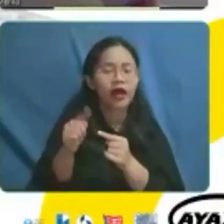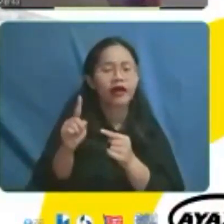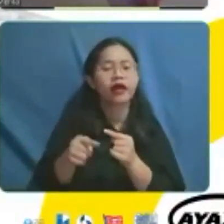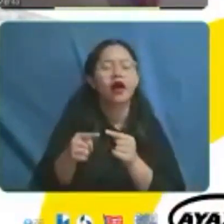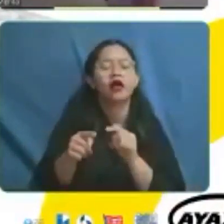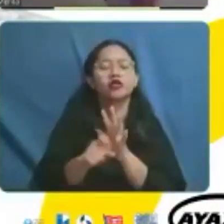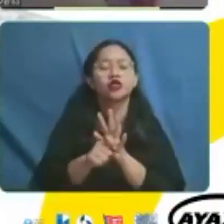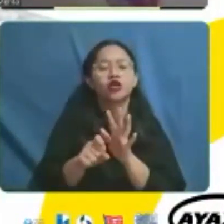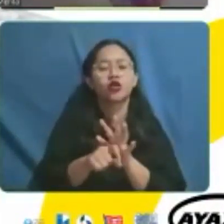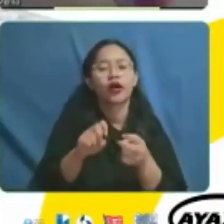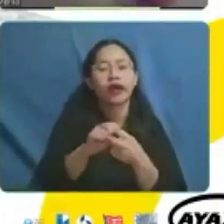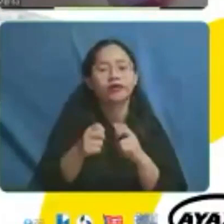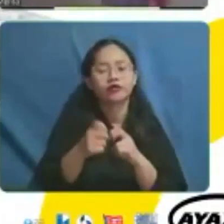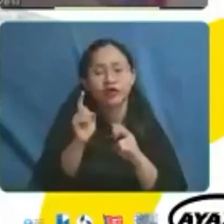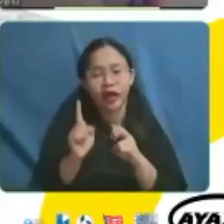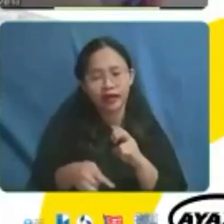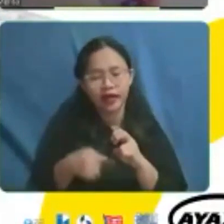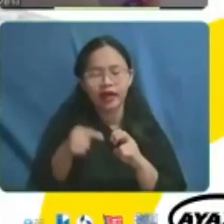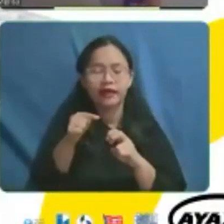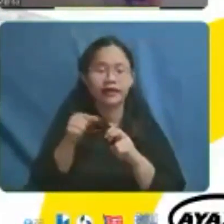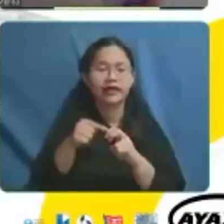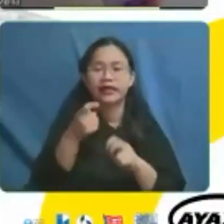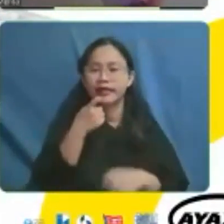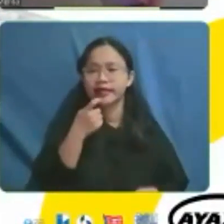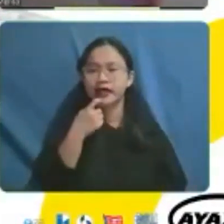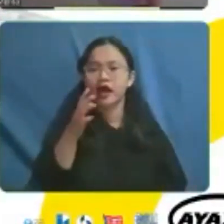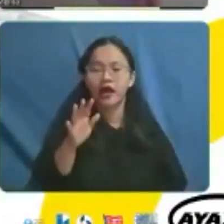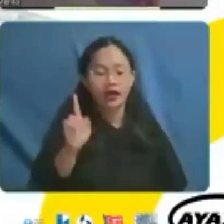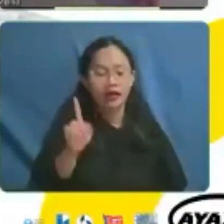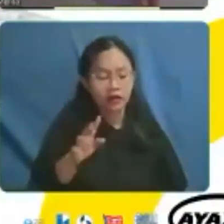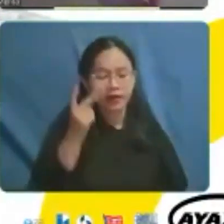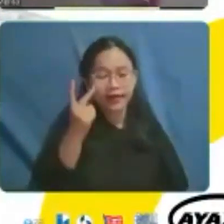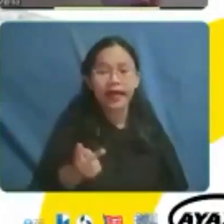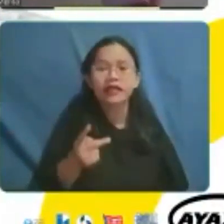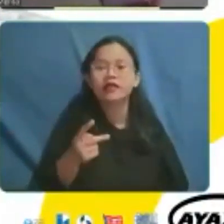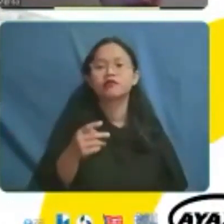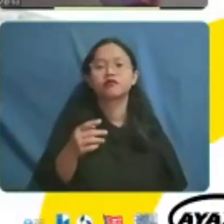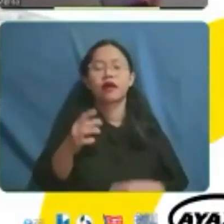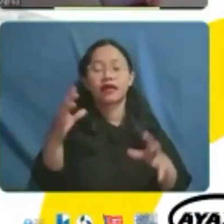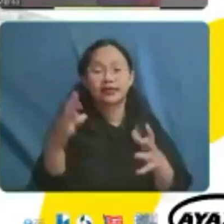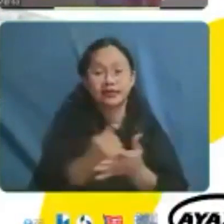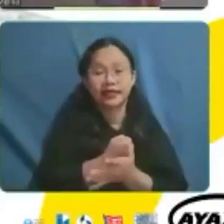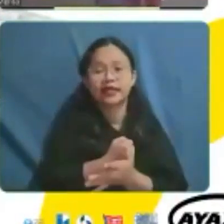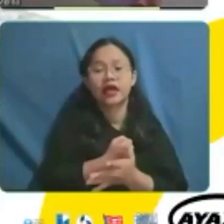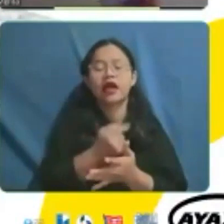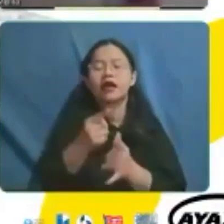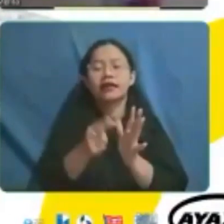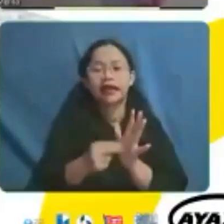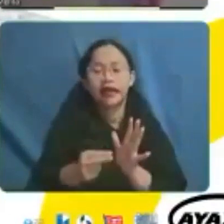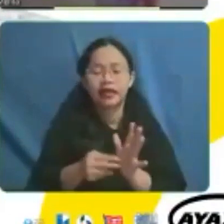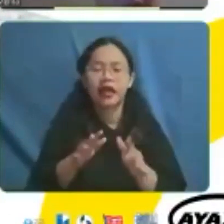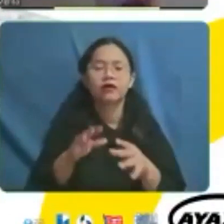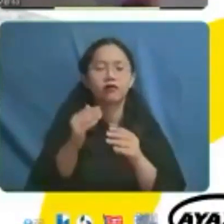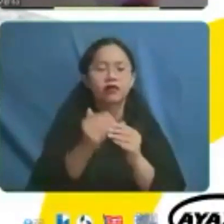an increase now in the links between climate change and mortality as well, expecting over